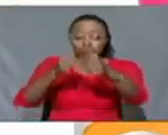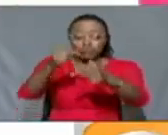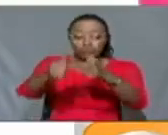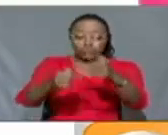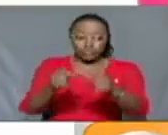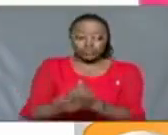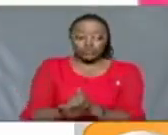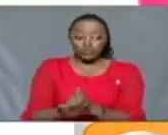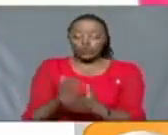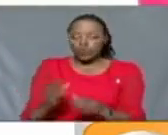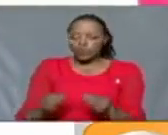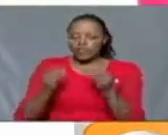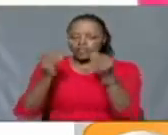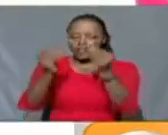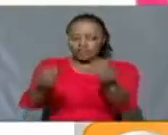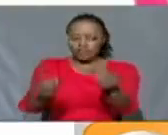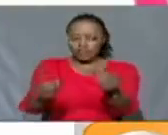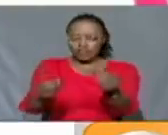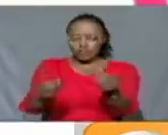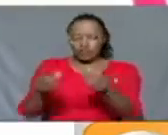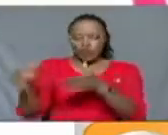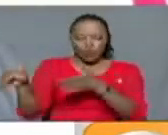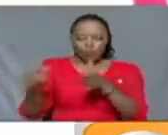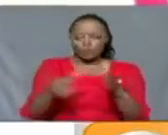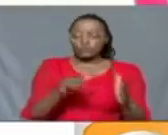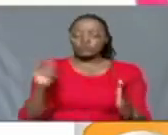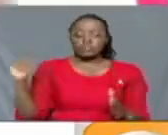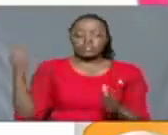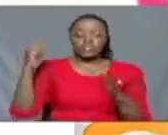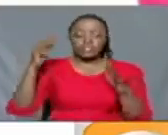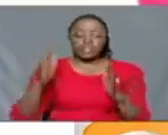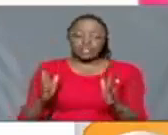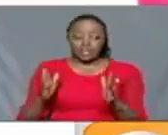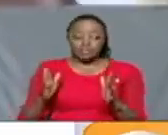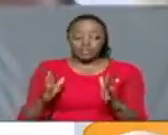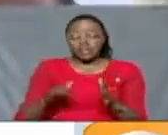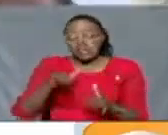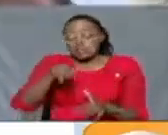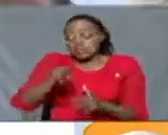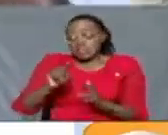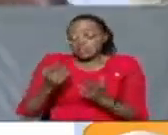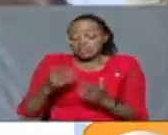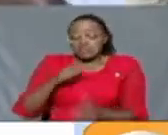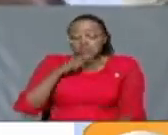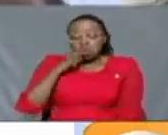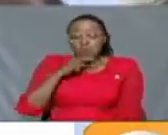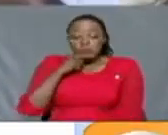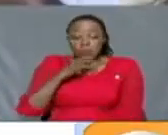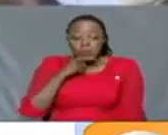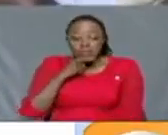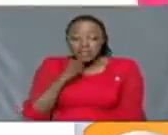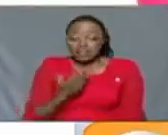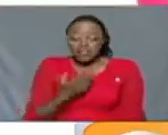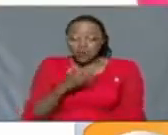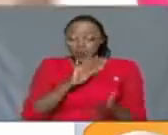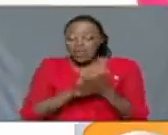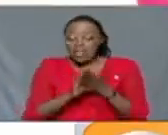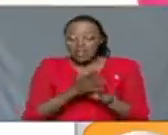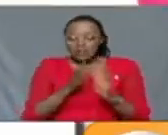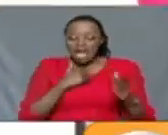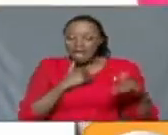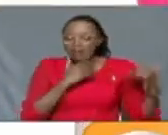Na tuwape nafasi wa Kenya watoe maoni bila vitimbi,